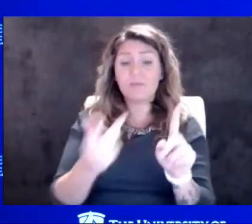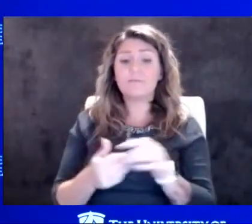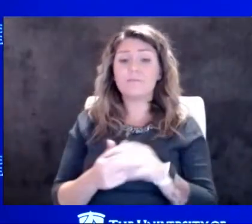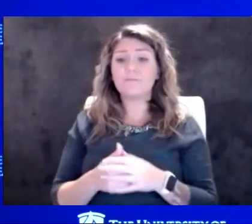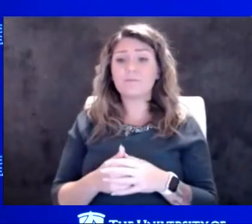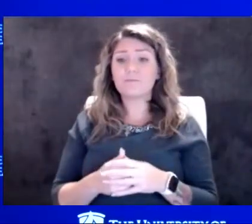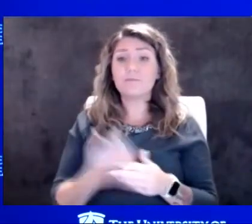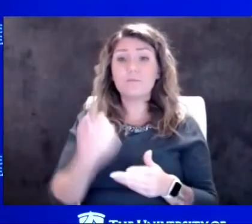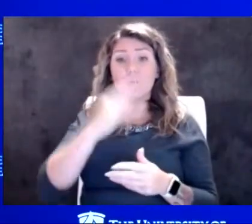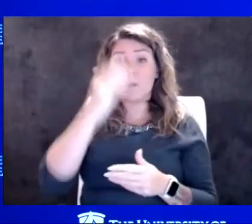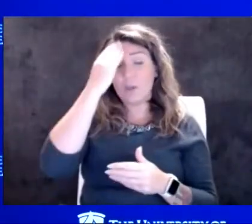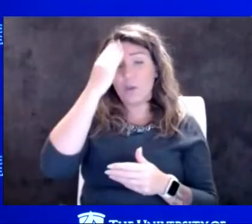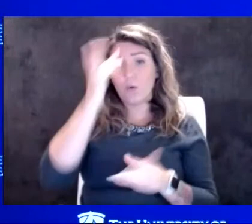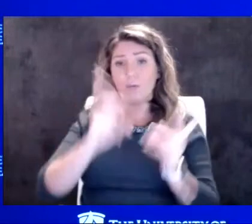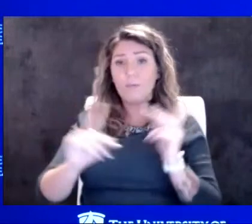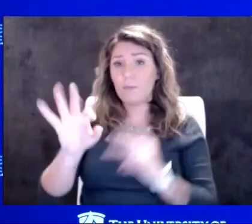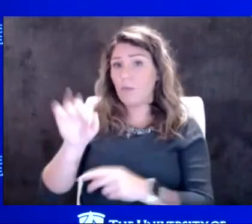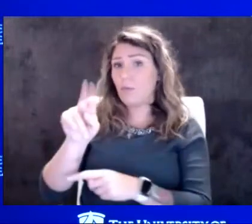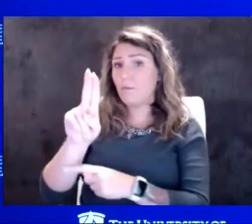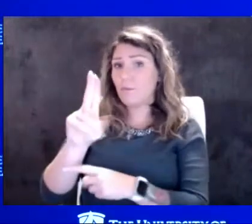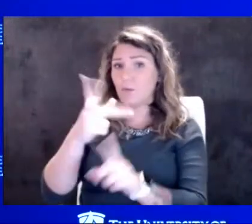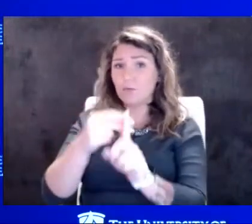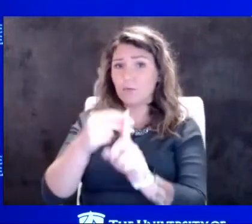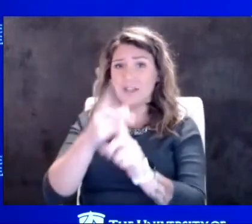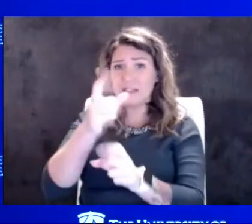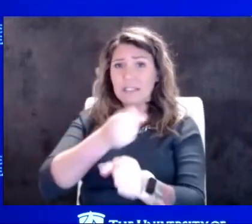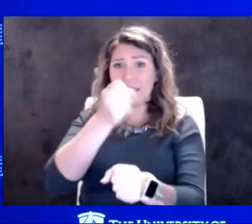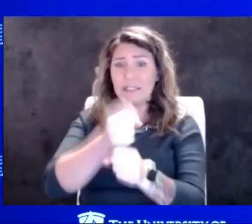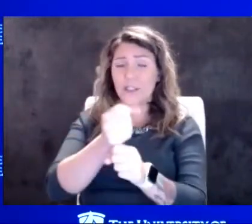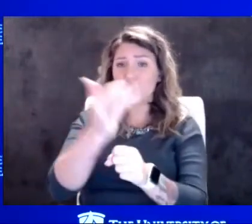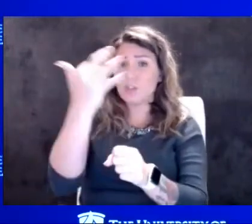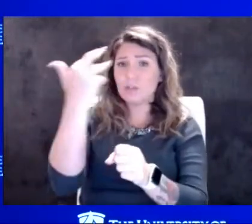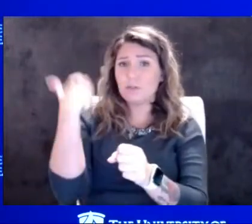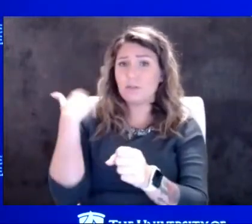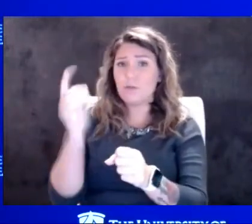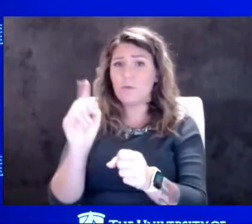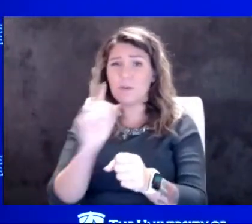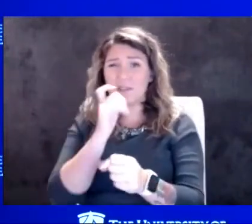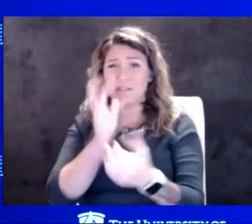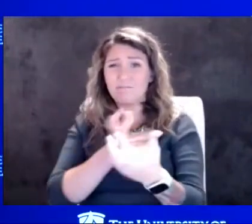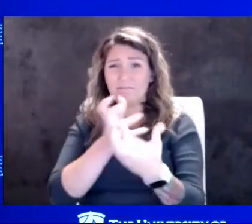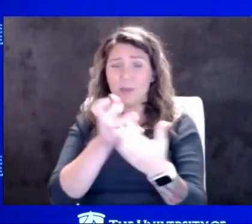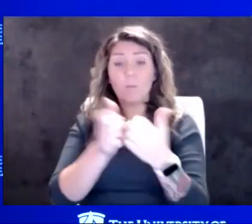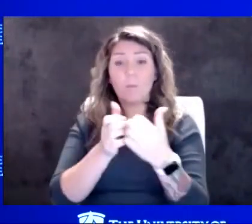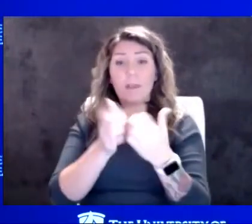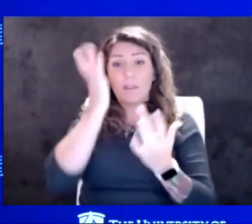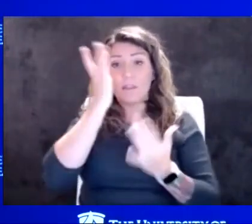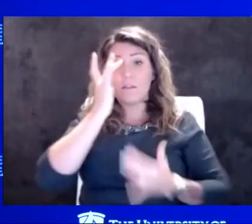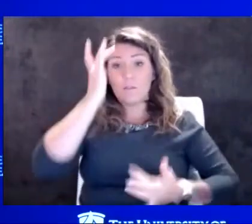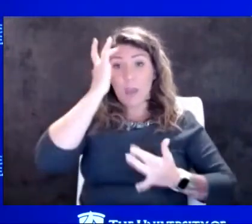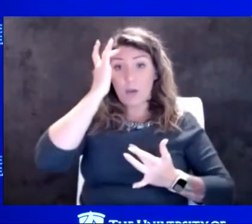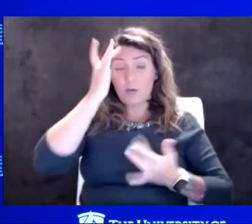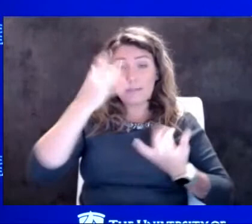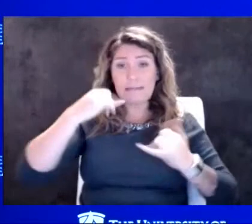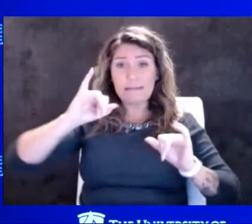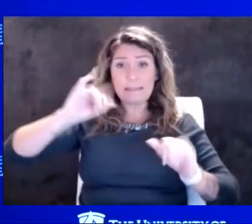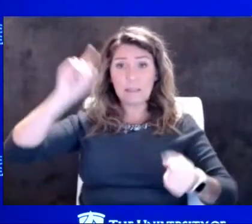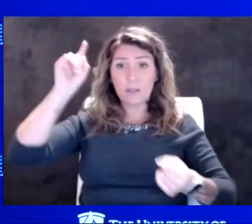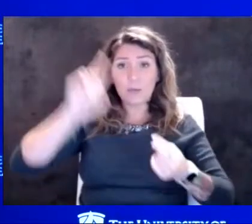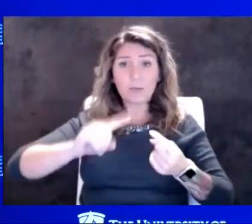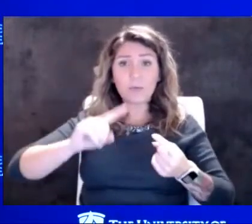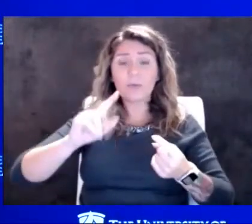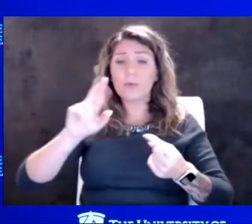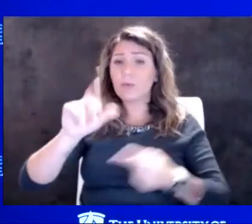got influenza vaccine, even in those years where vaccine hasn't been a good match with the virus, it still had reduced rates of